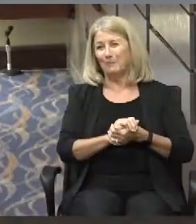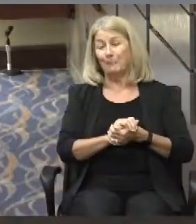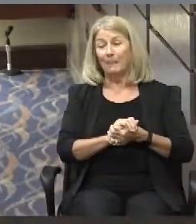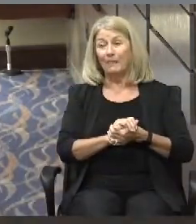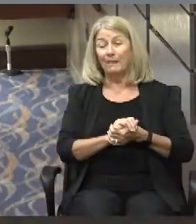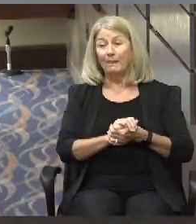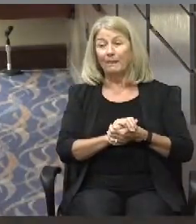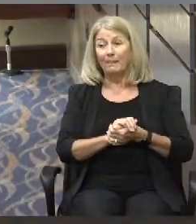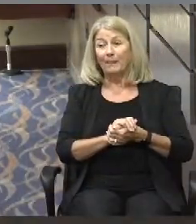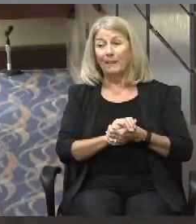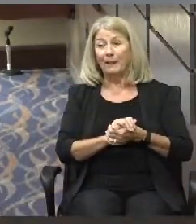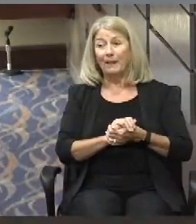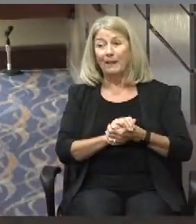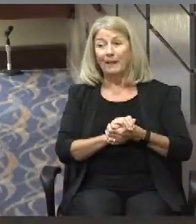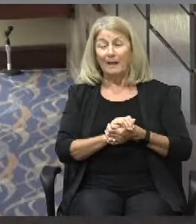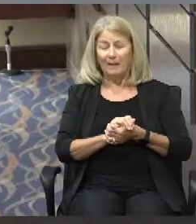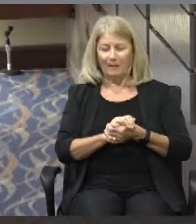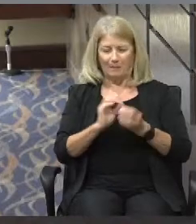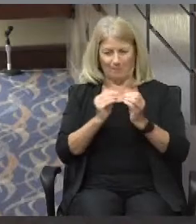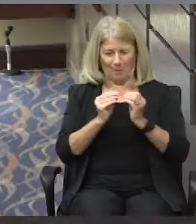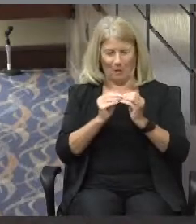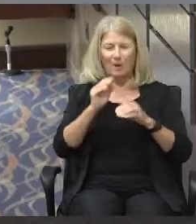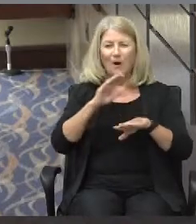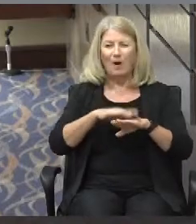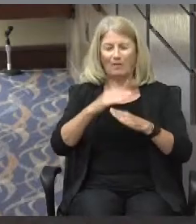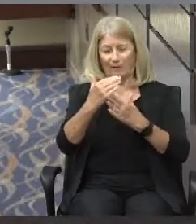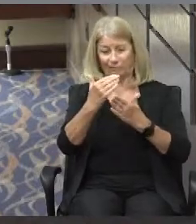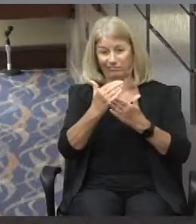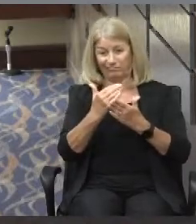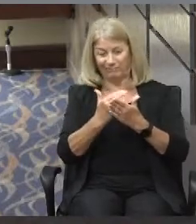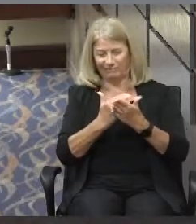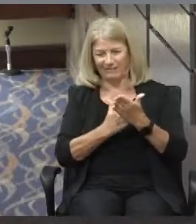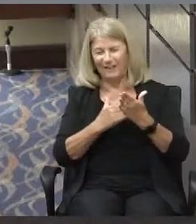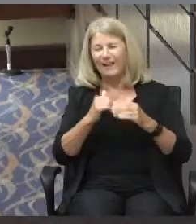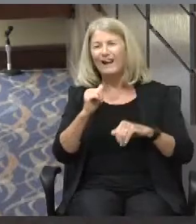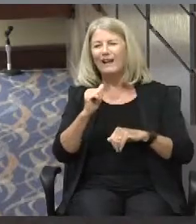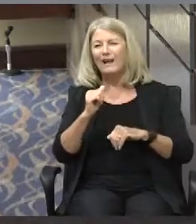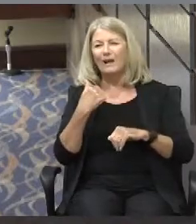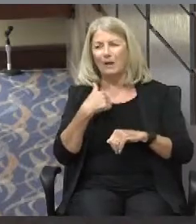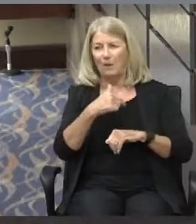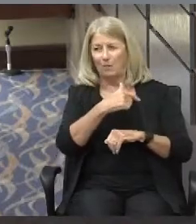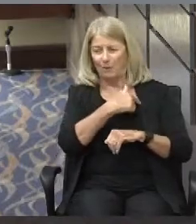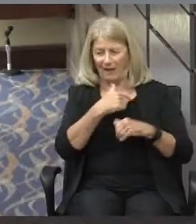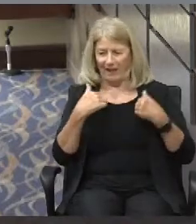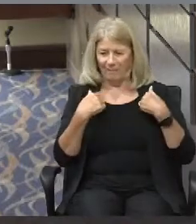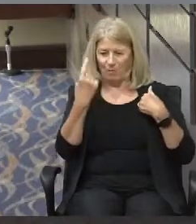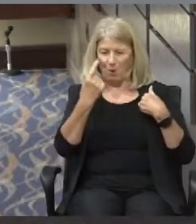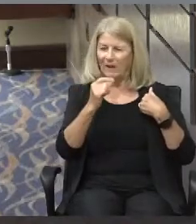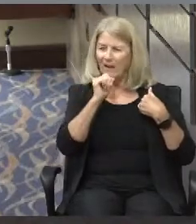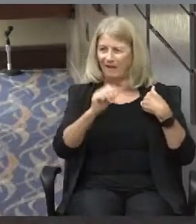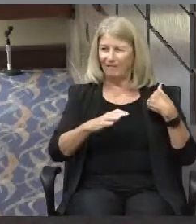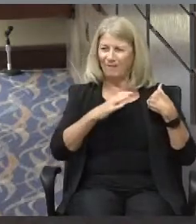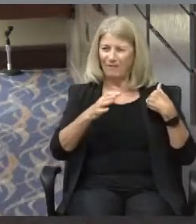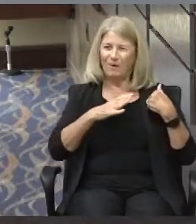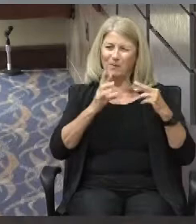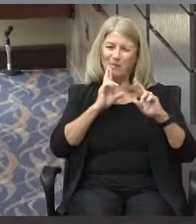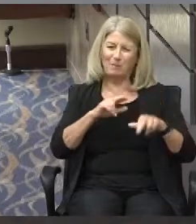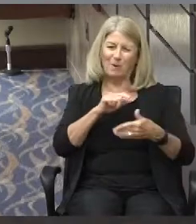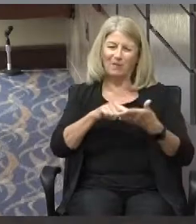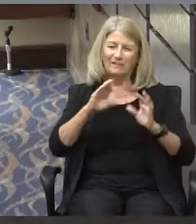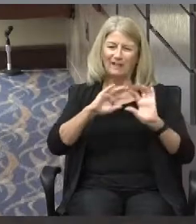Furthering into our agenda review, we did submit one informal report this council meeting. It's